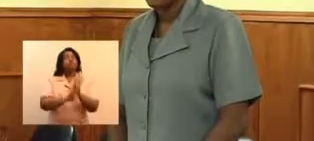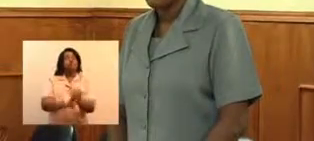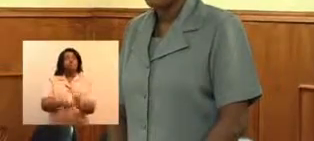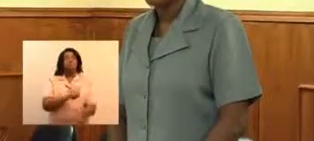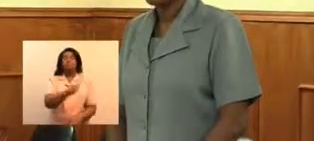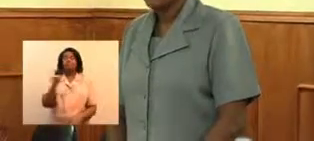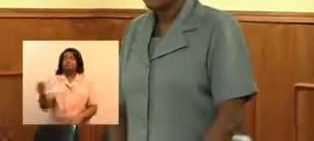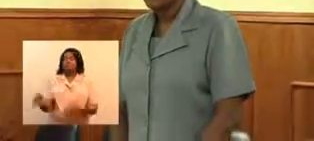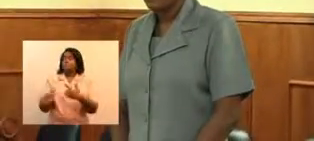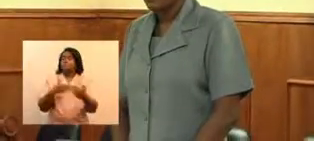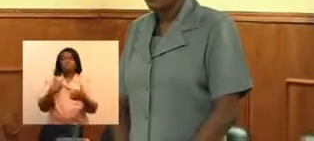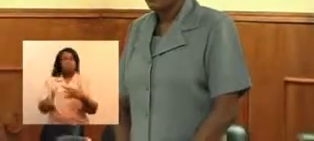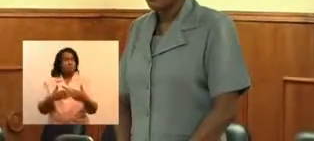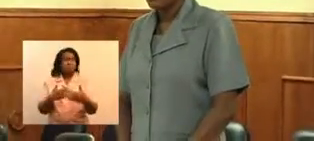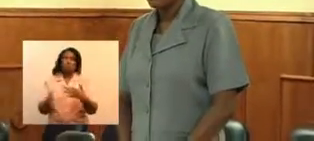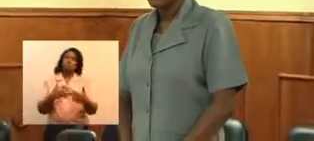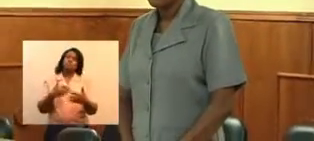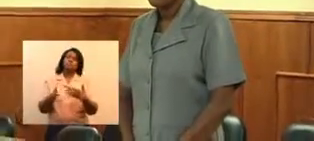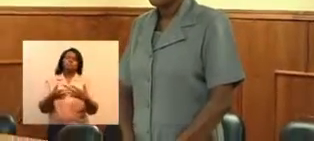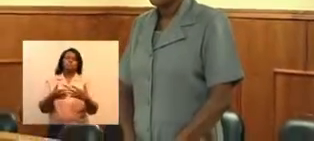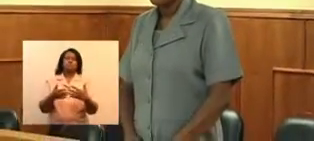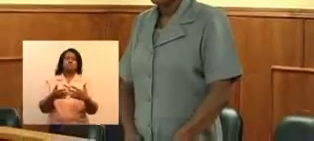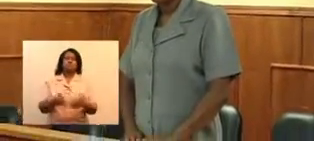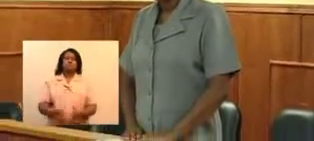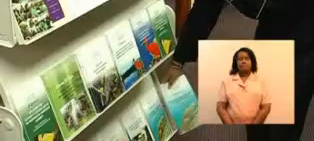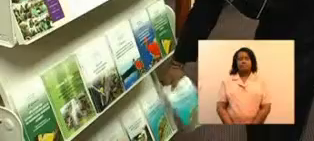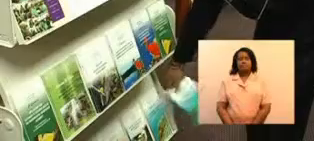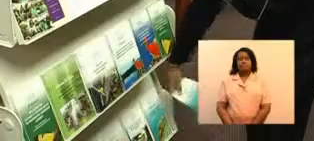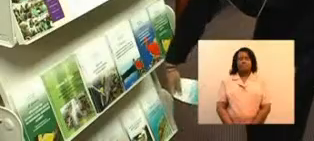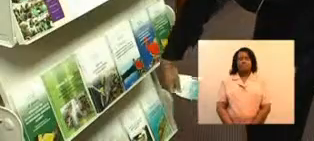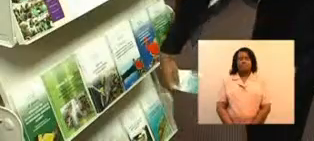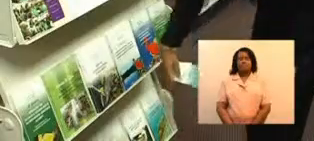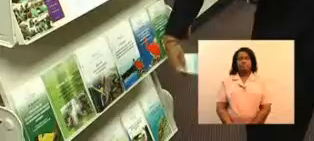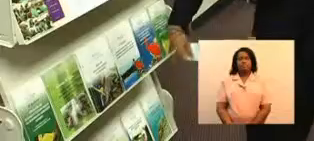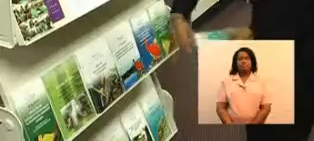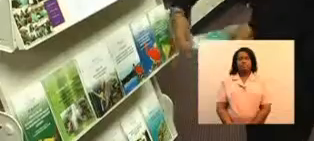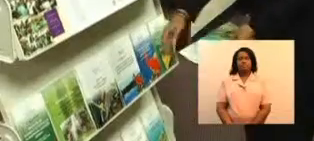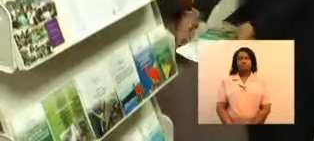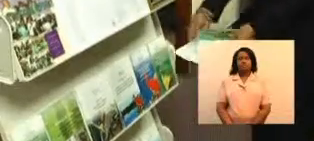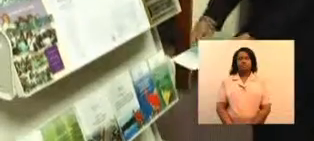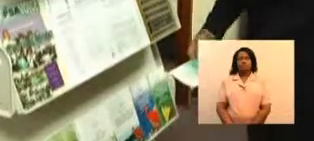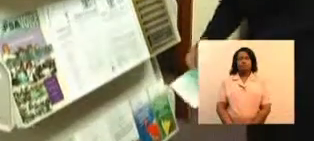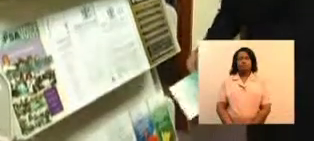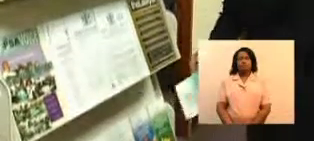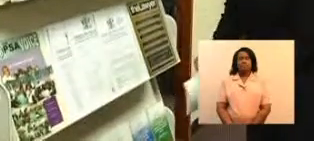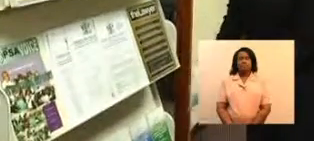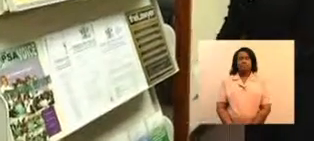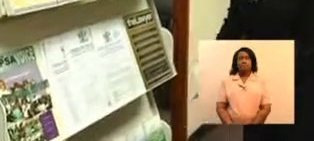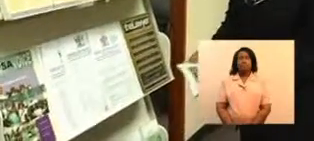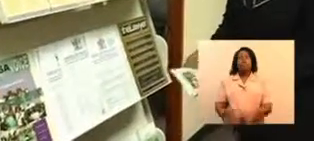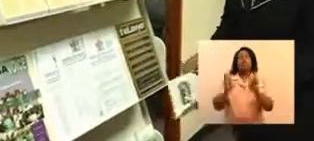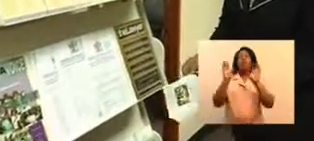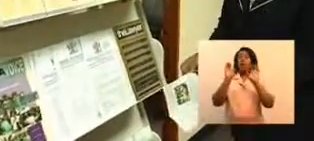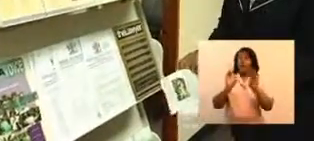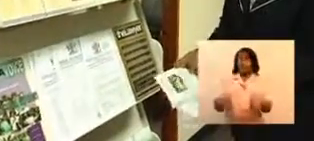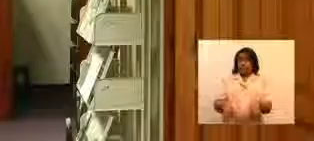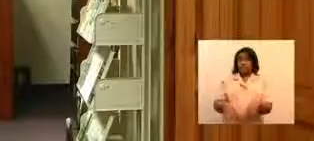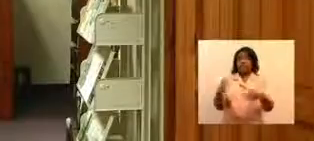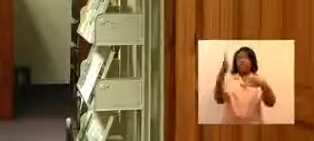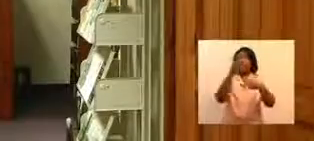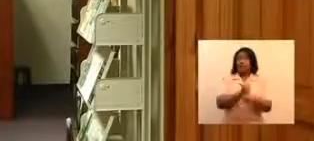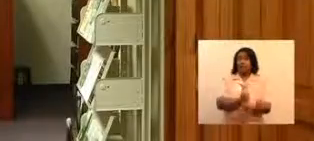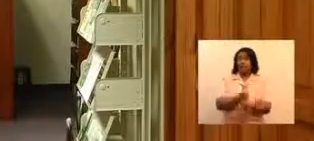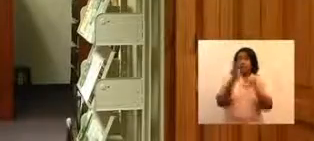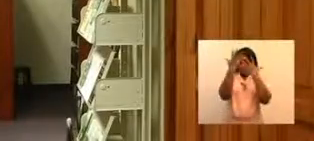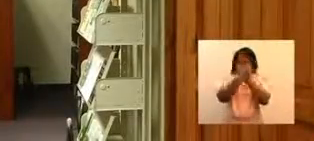if you are representing yourself in your mediation session. Resources are available at the self-represented